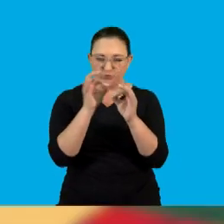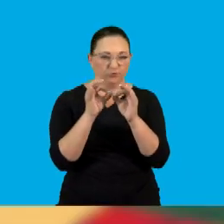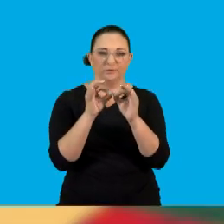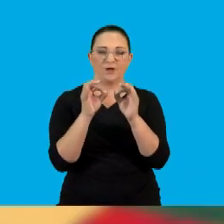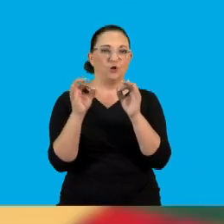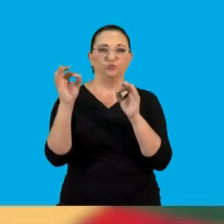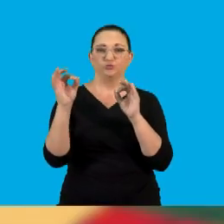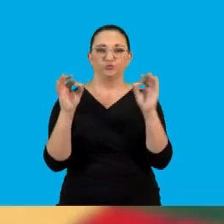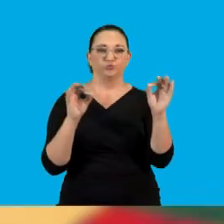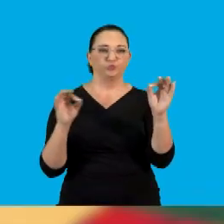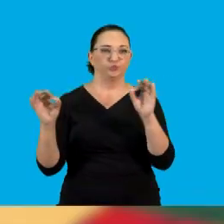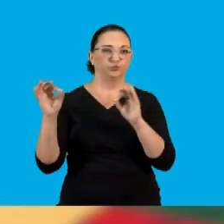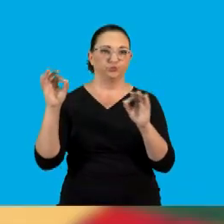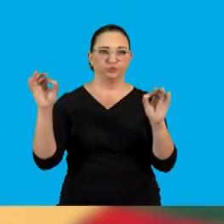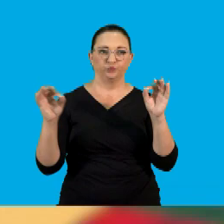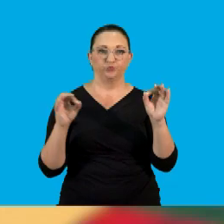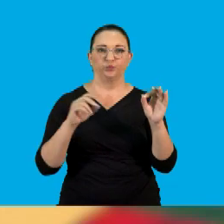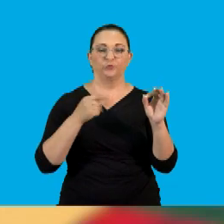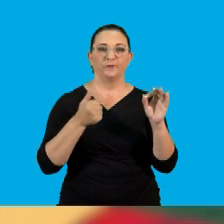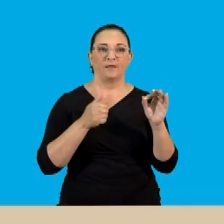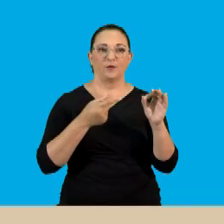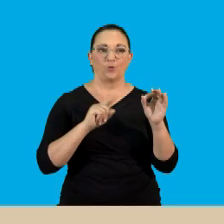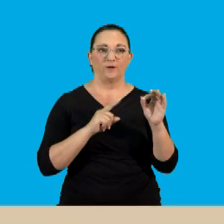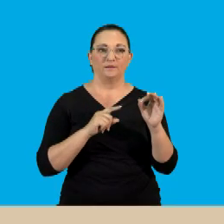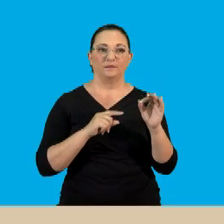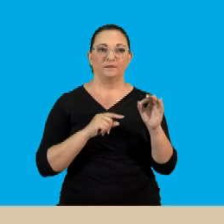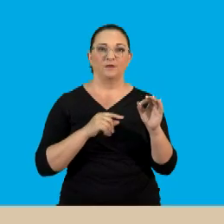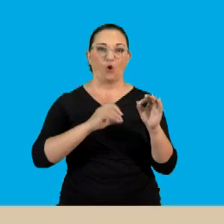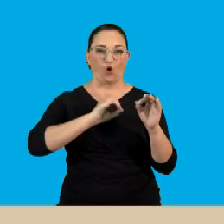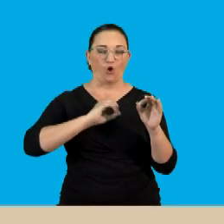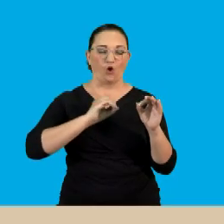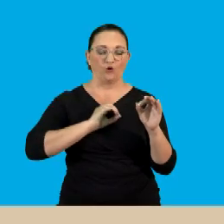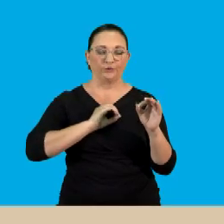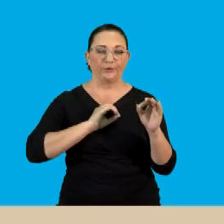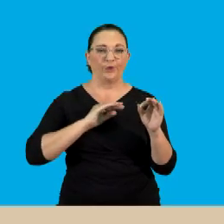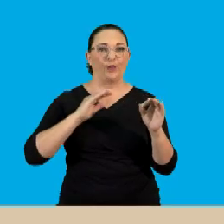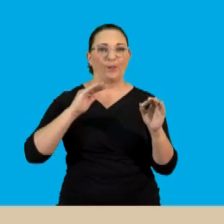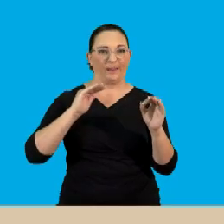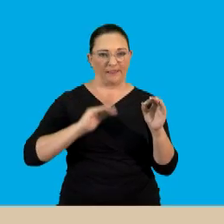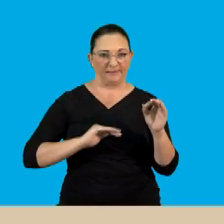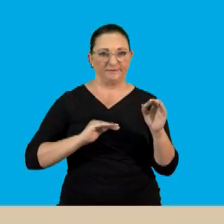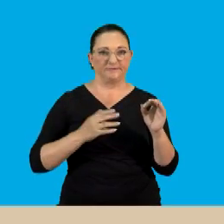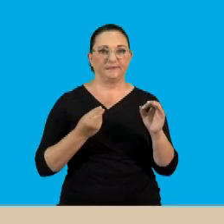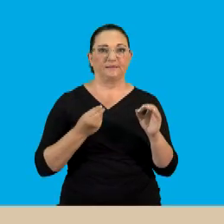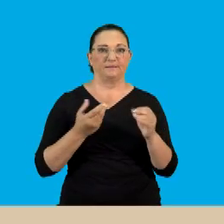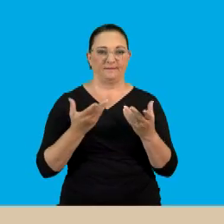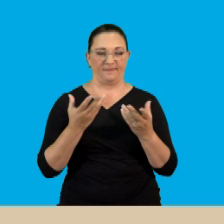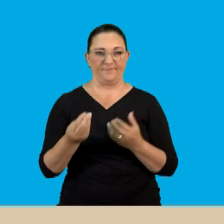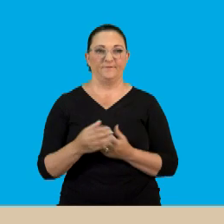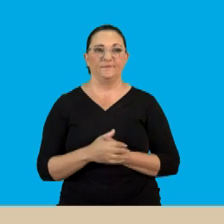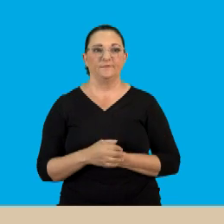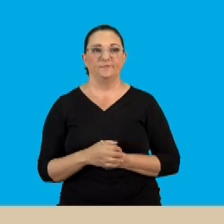density of gas molecules decreases, that means we are going to have less oxygen in the